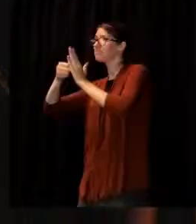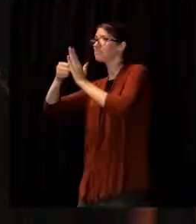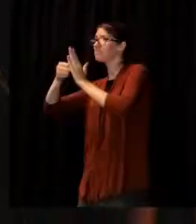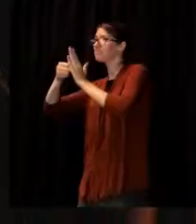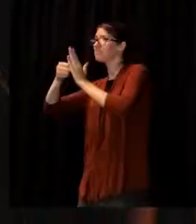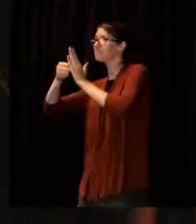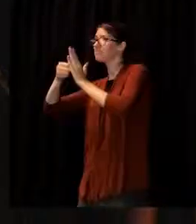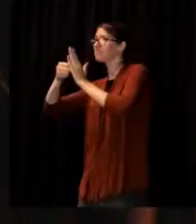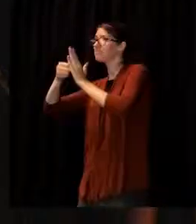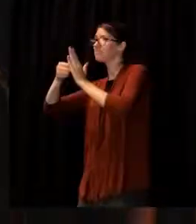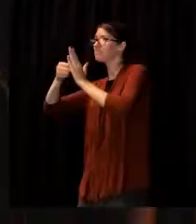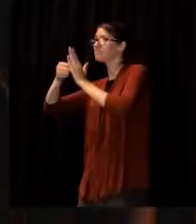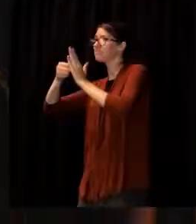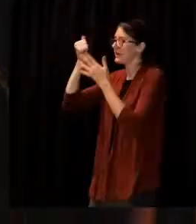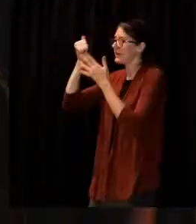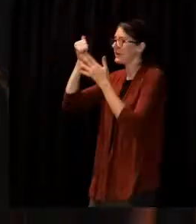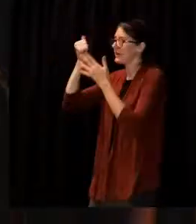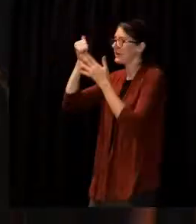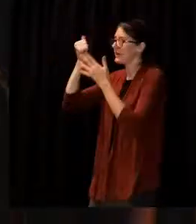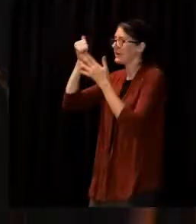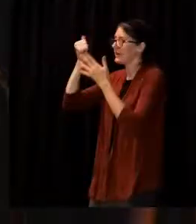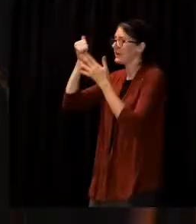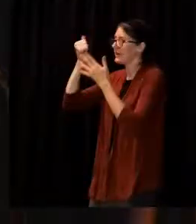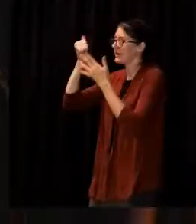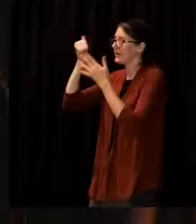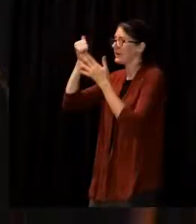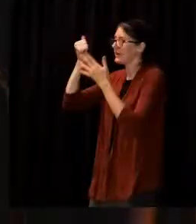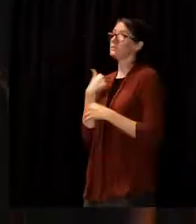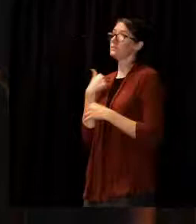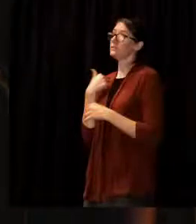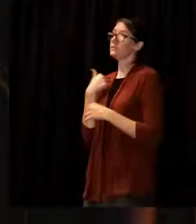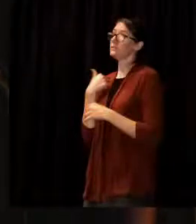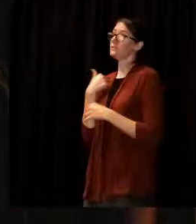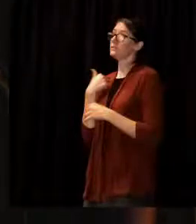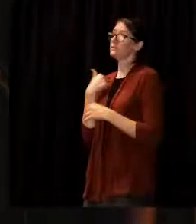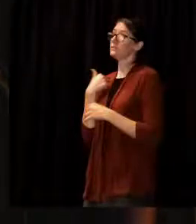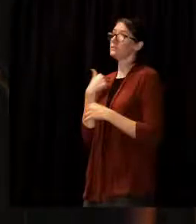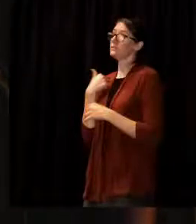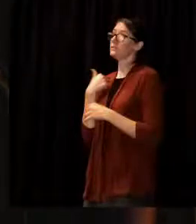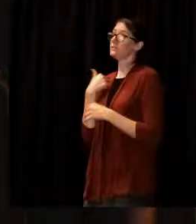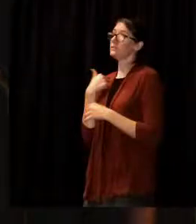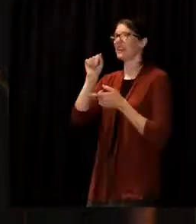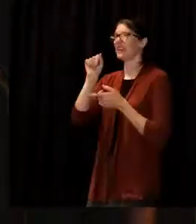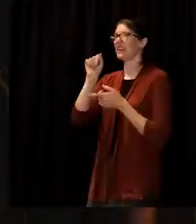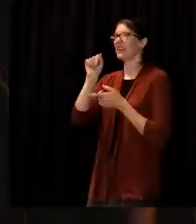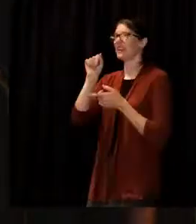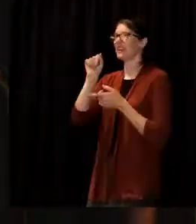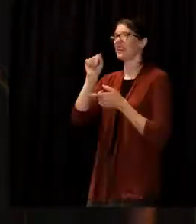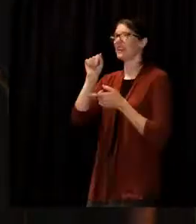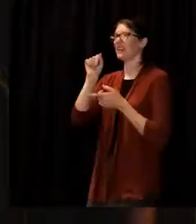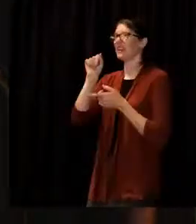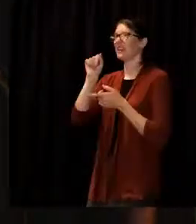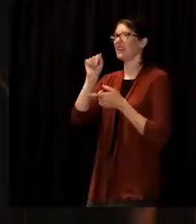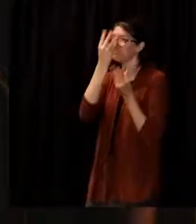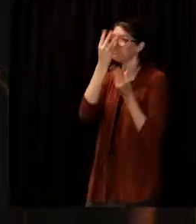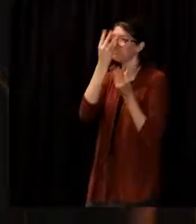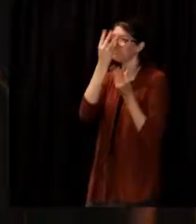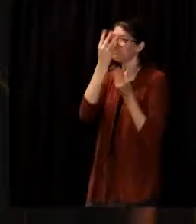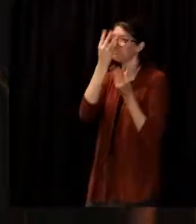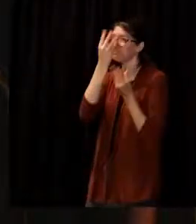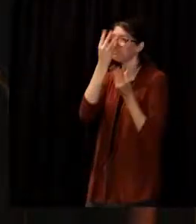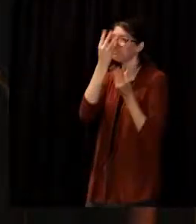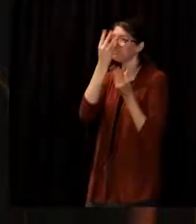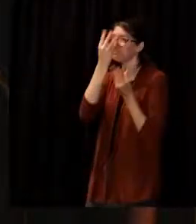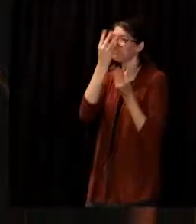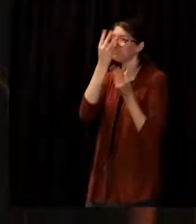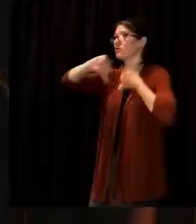provide for us. So we're going to build things. We're going to build our database as a means of helping us regarding our communications with one